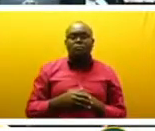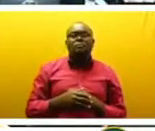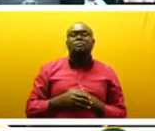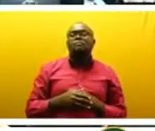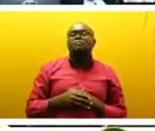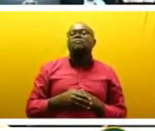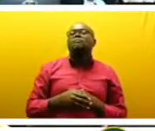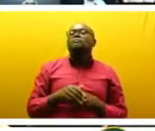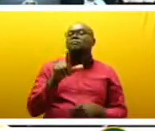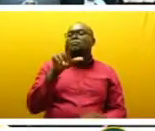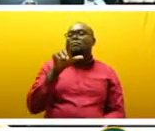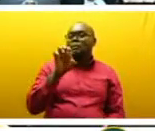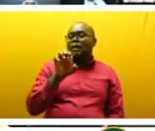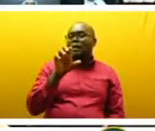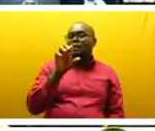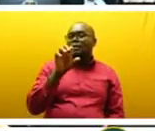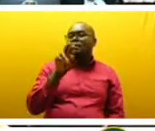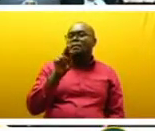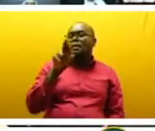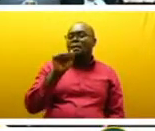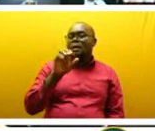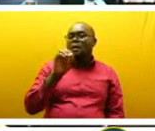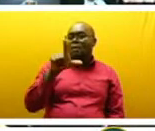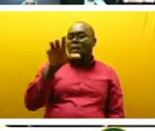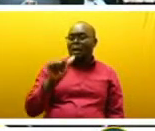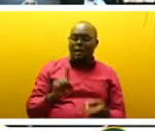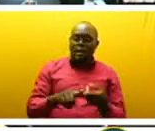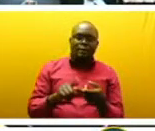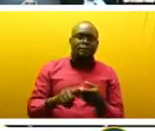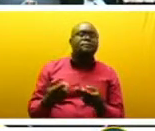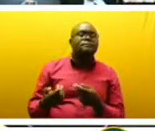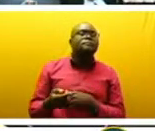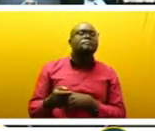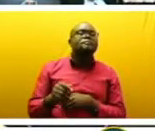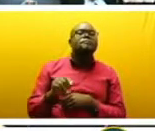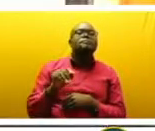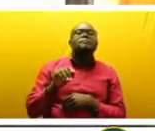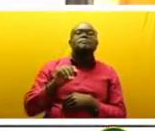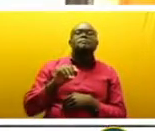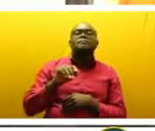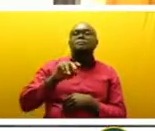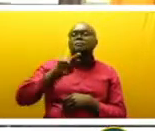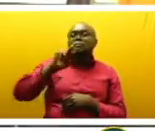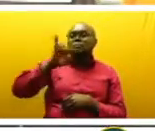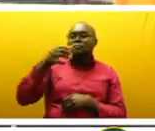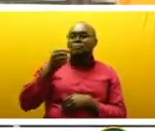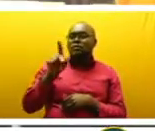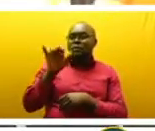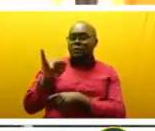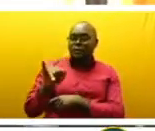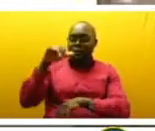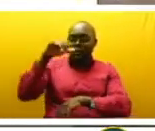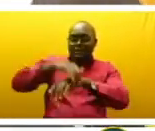Justice Lenaora and Lady Justice Jokindungu. I will only take 3 minutes and attempt to answer them.